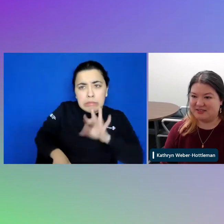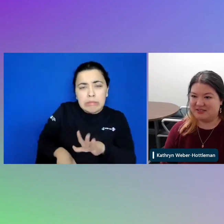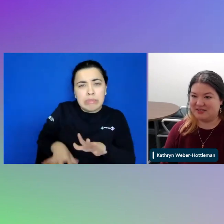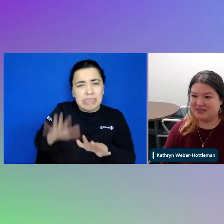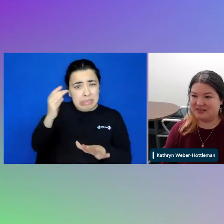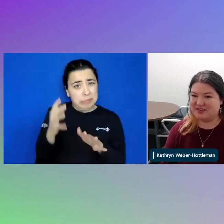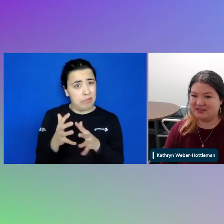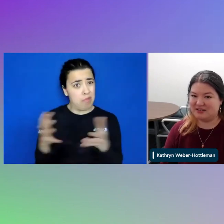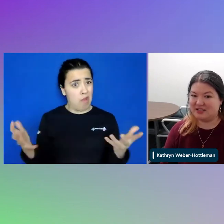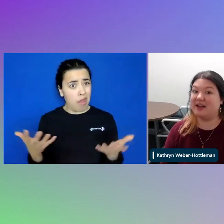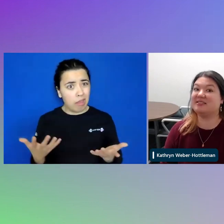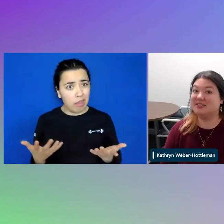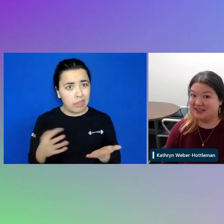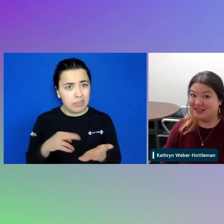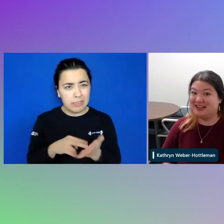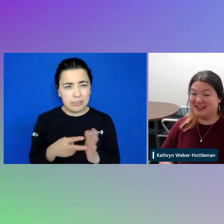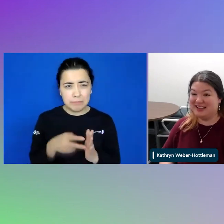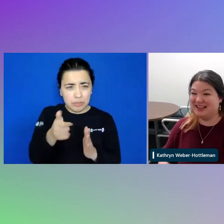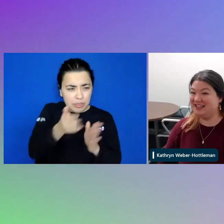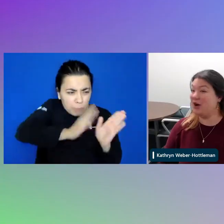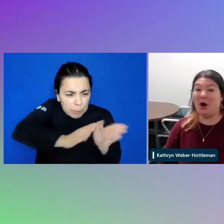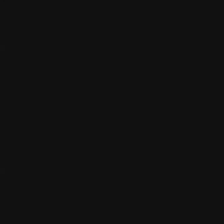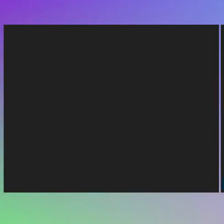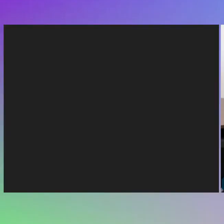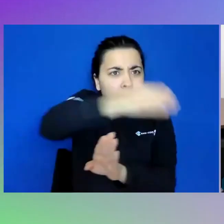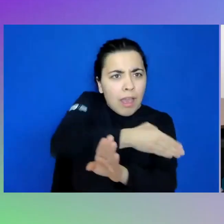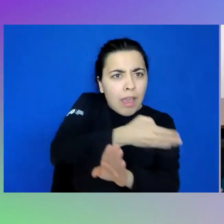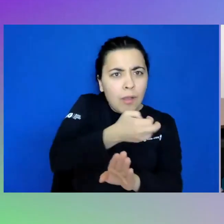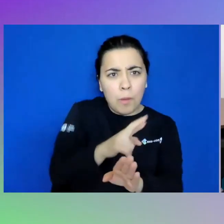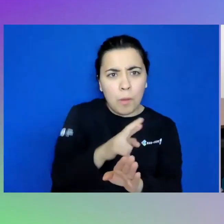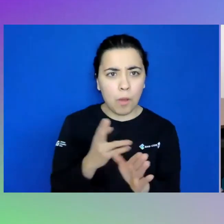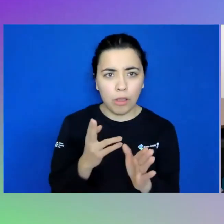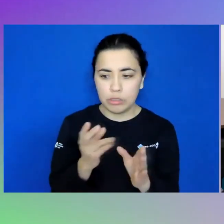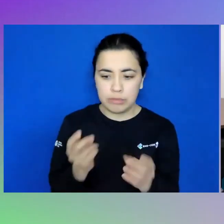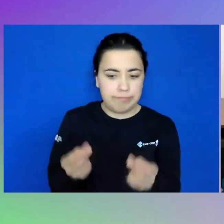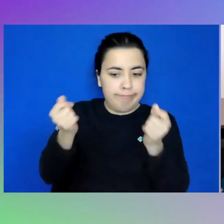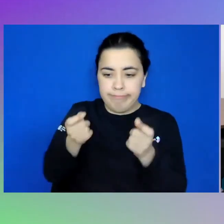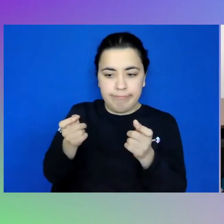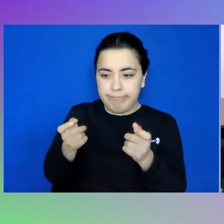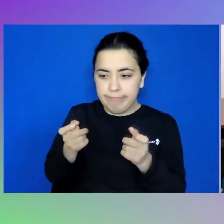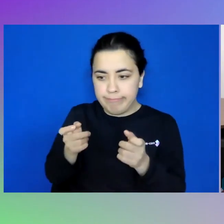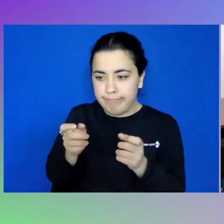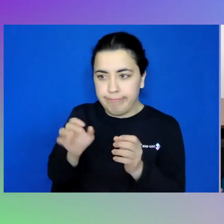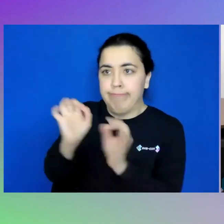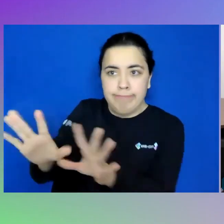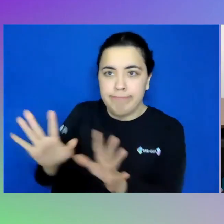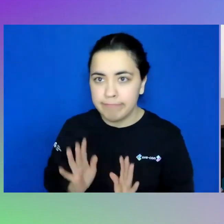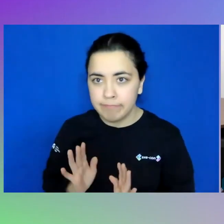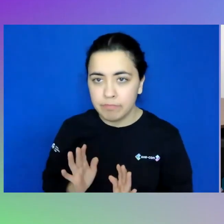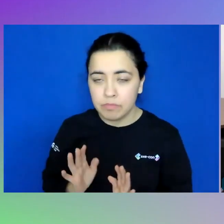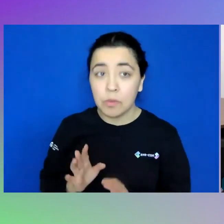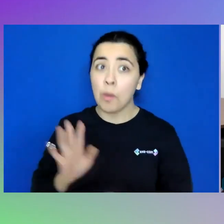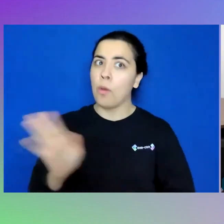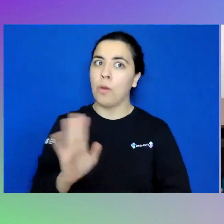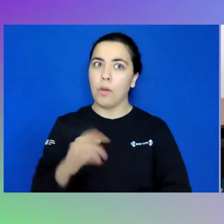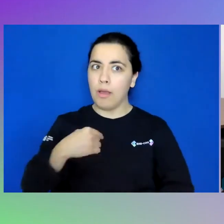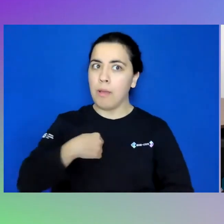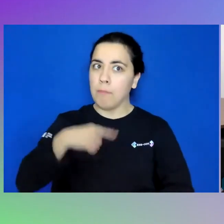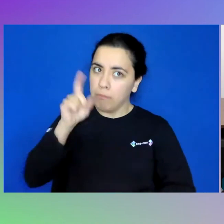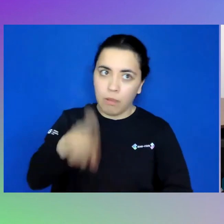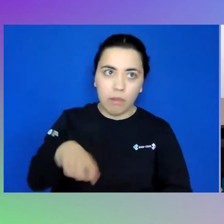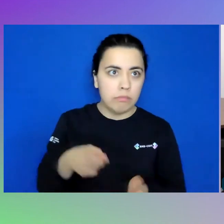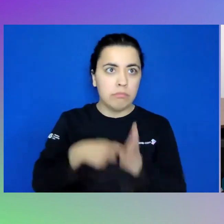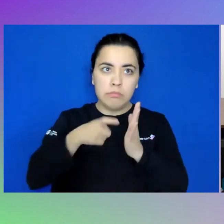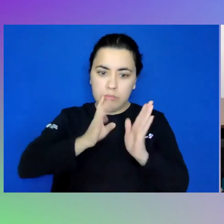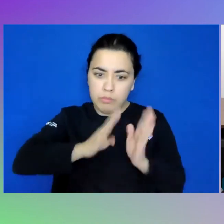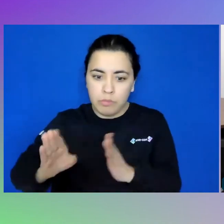prepared beforehand, or is it seat in the pants? No, I'm a prepper. I prepped like maybe, I don't know,